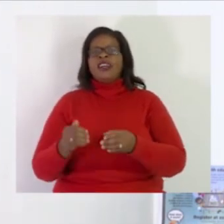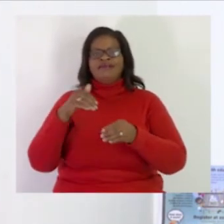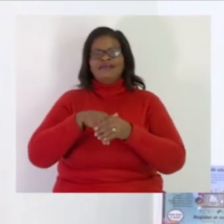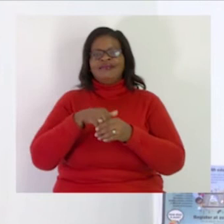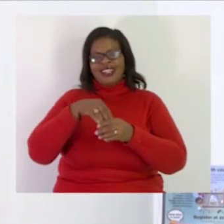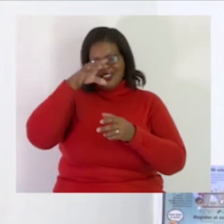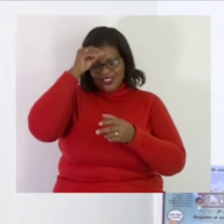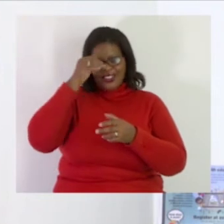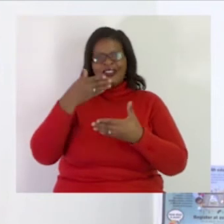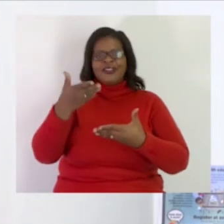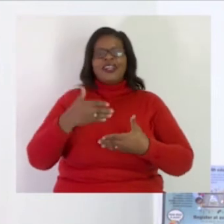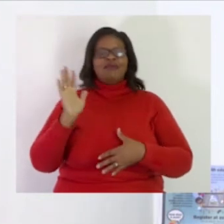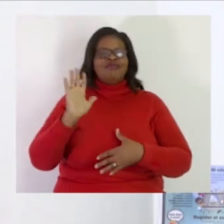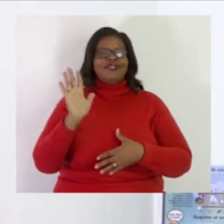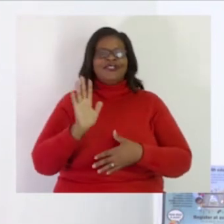Pomwene. Welcome, Pomwene.